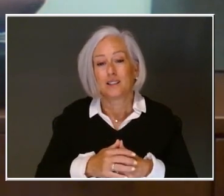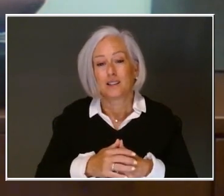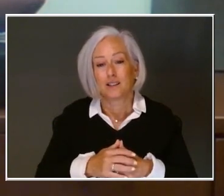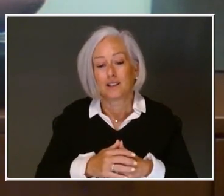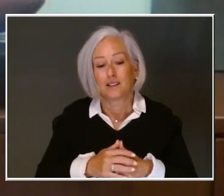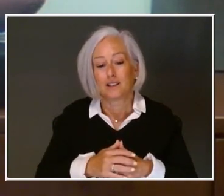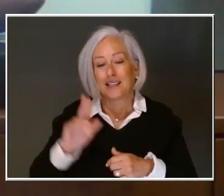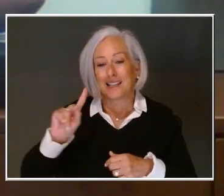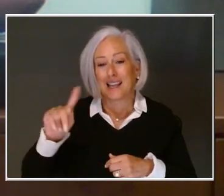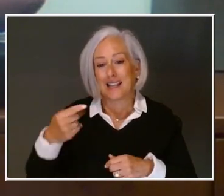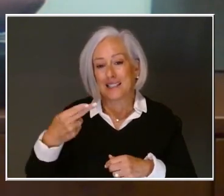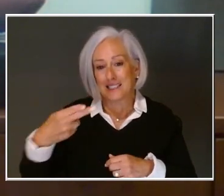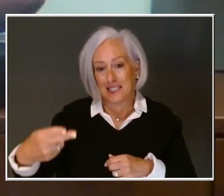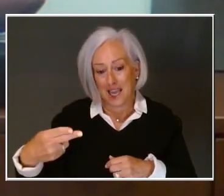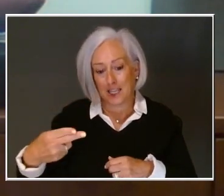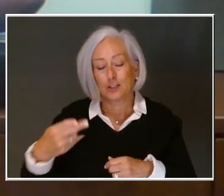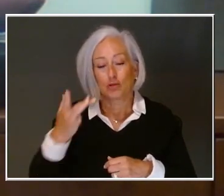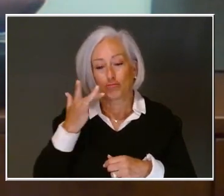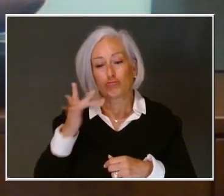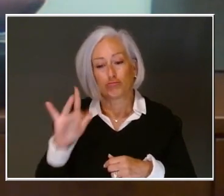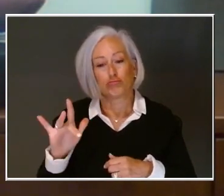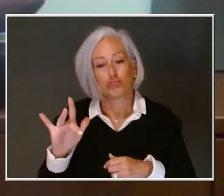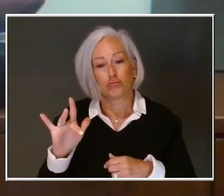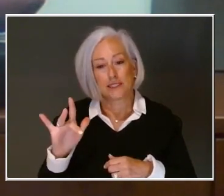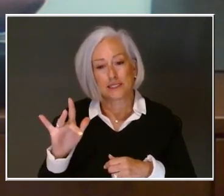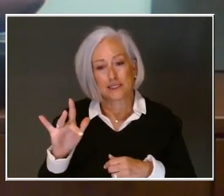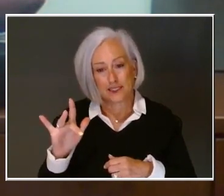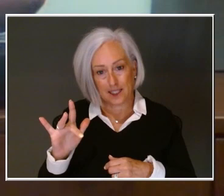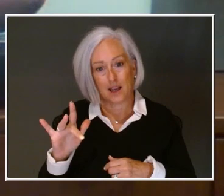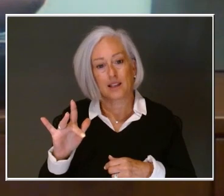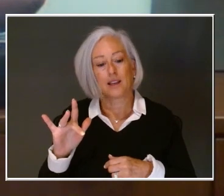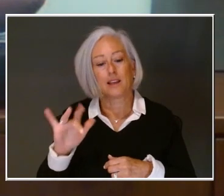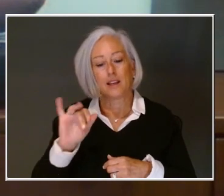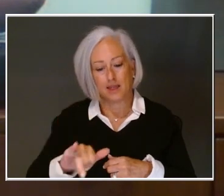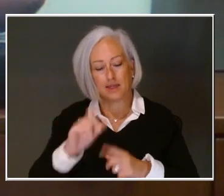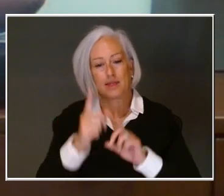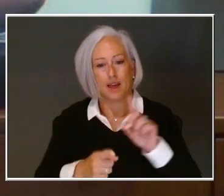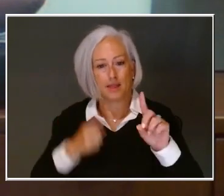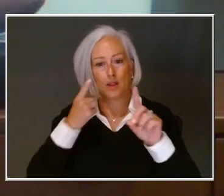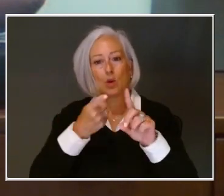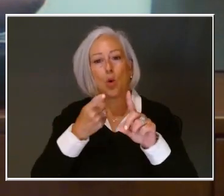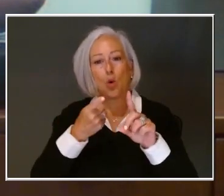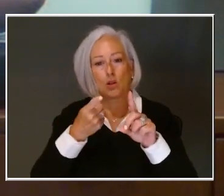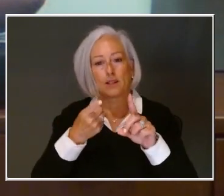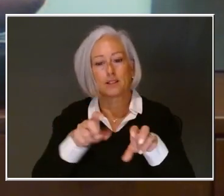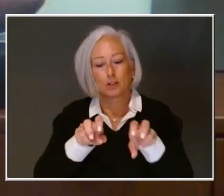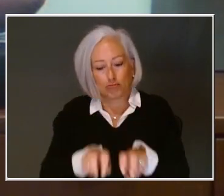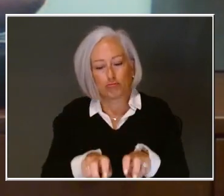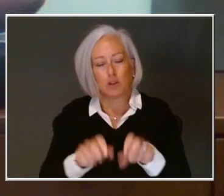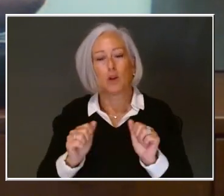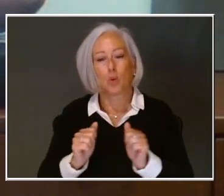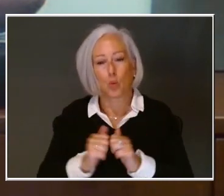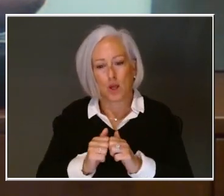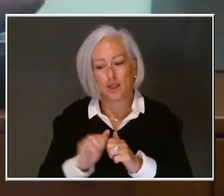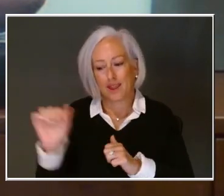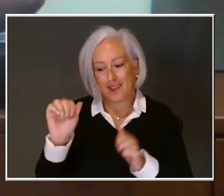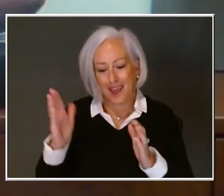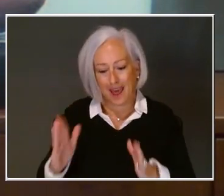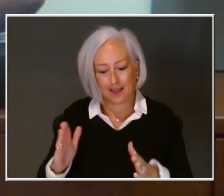we're very fortunate that, our goal really is to sit down with the athlete and explain explain the rationale for what we're doing,